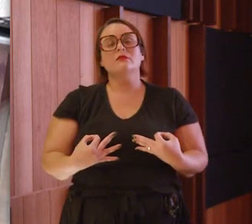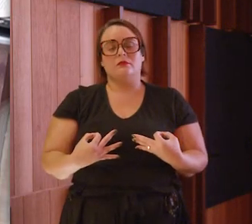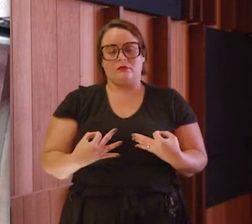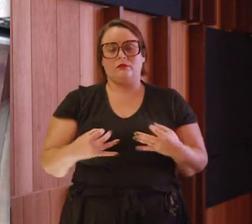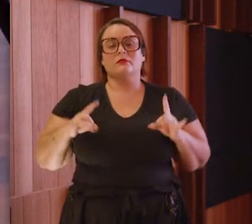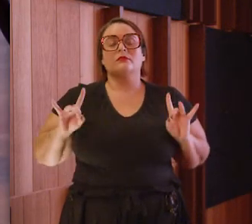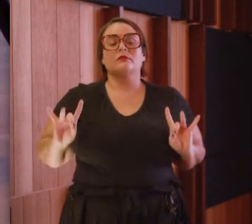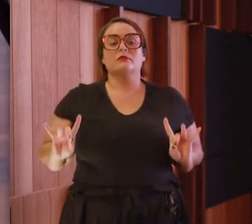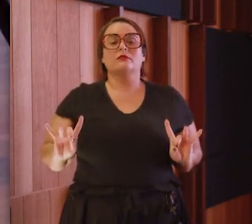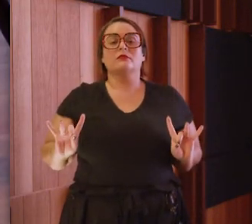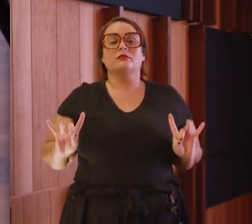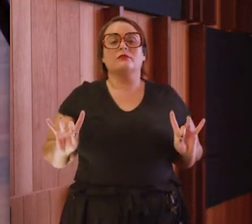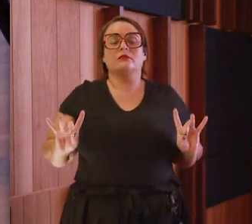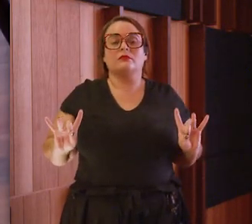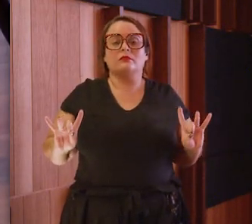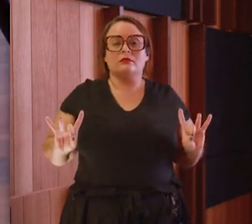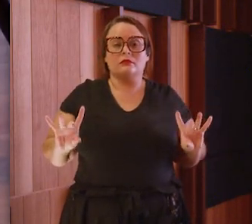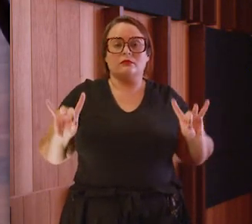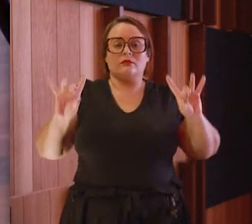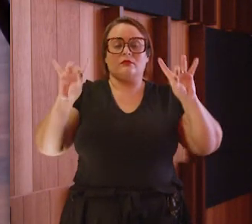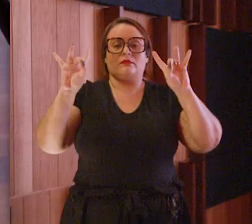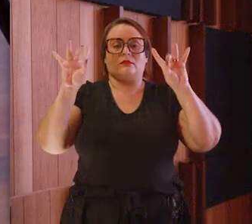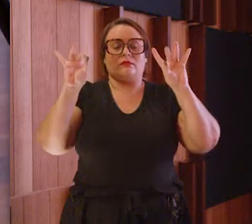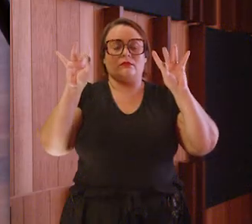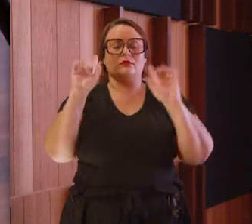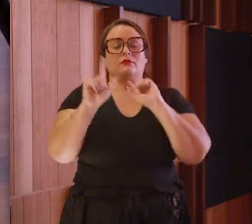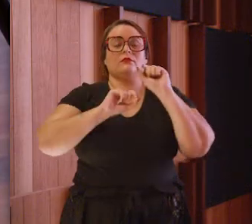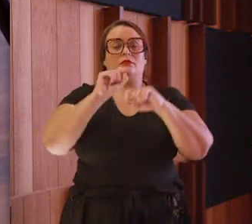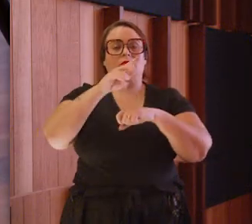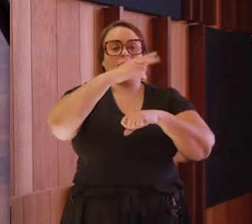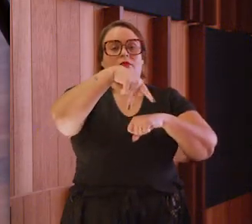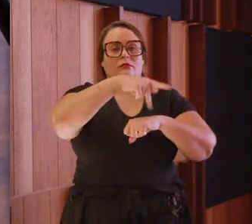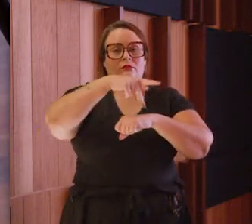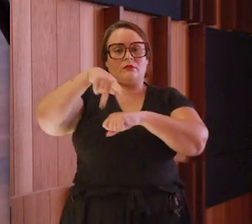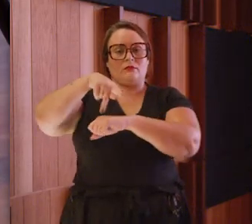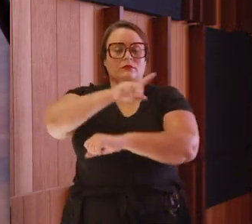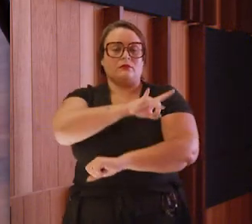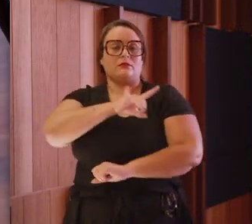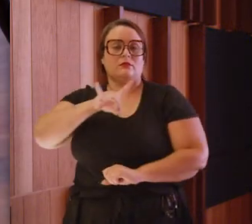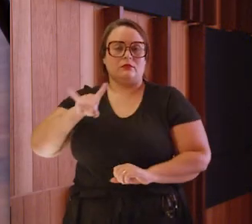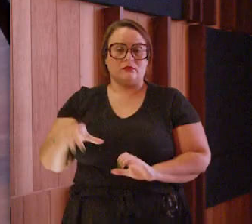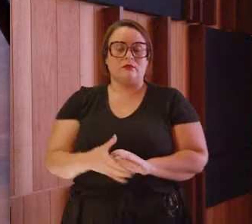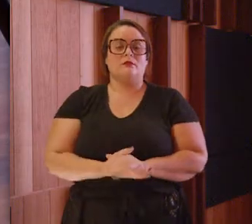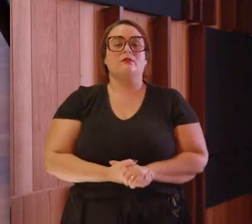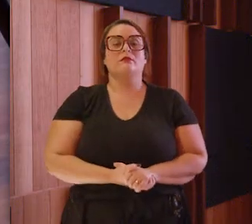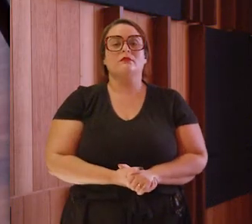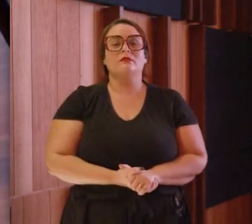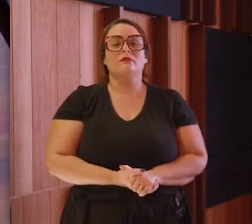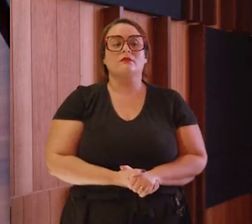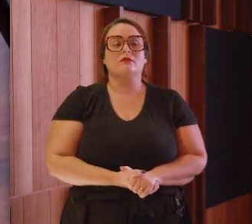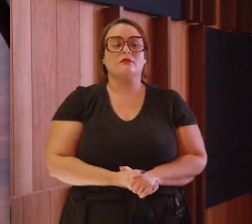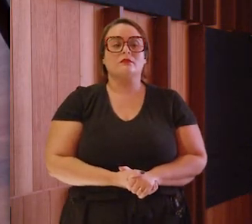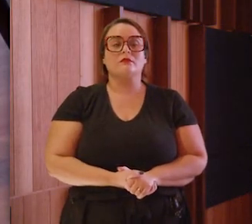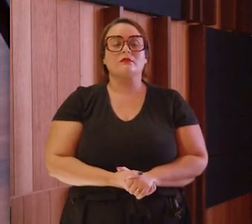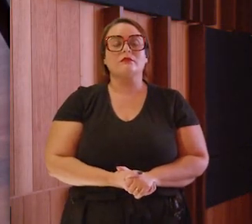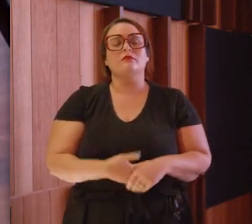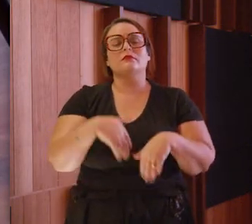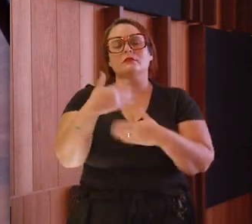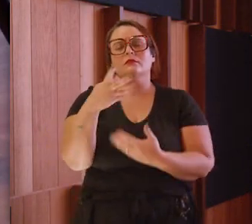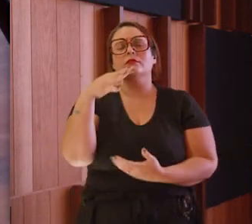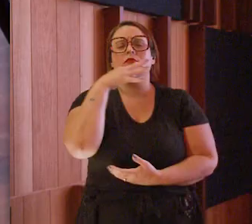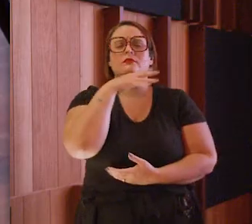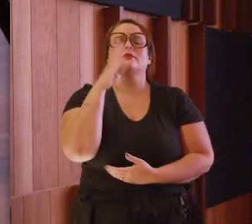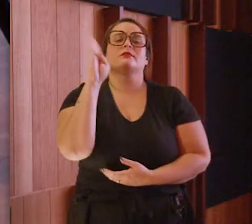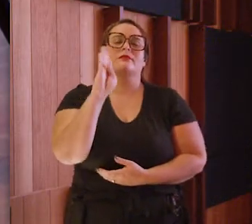dig into all of that very soon, and I just wanted to land things in Brazil as we wrap up the panel. So thanks, guys,